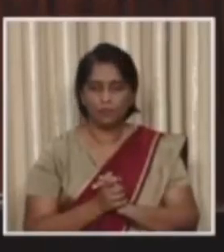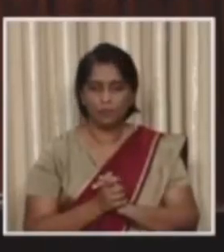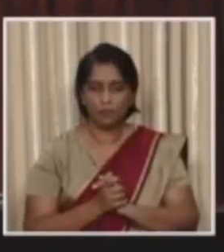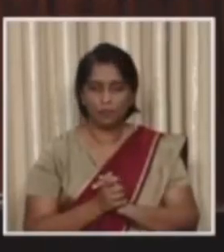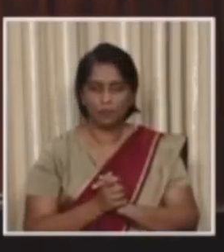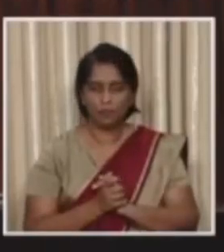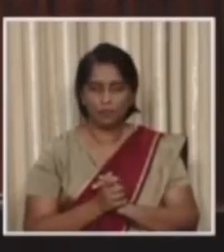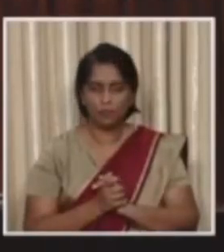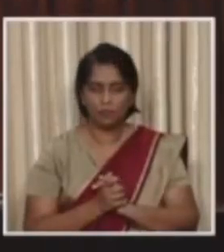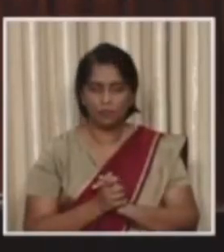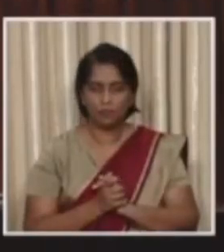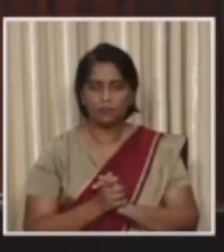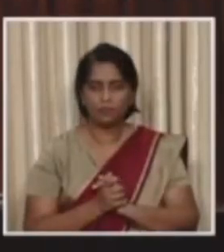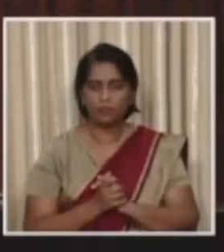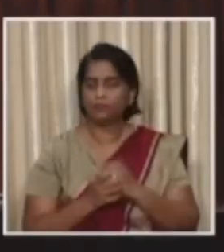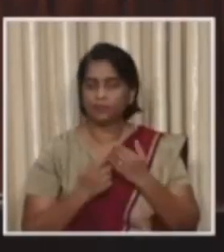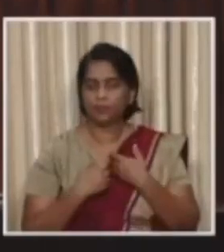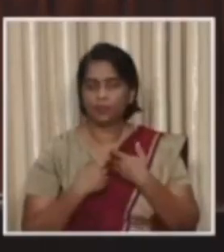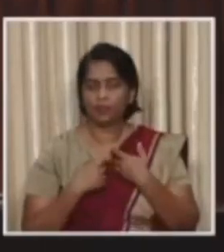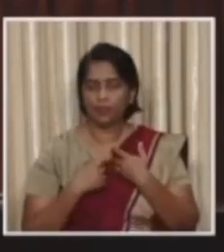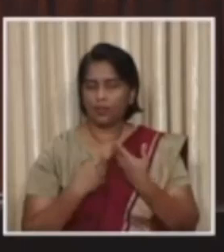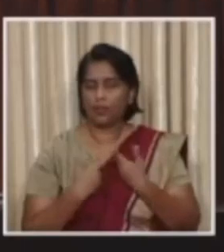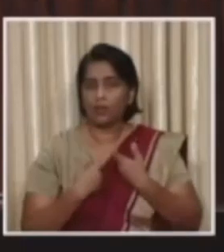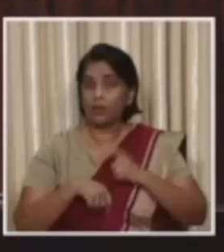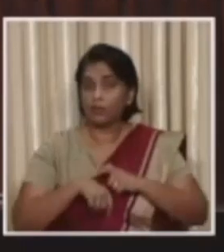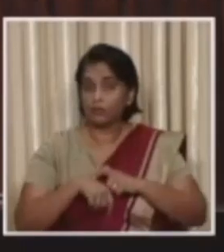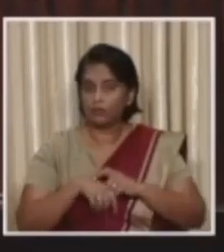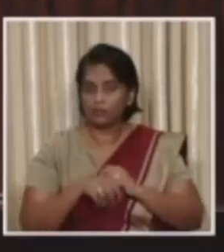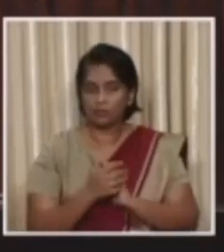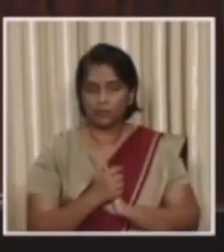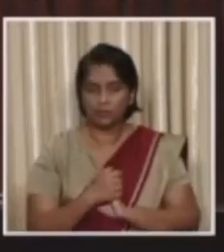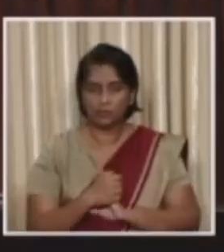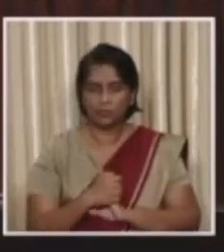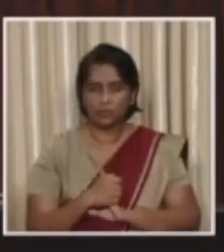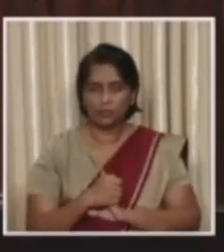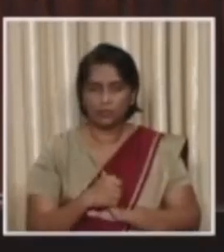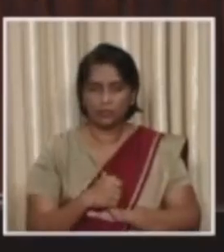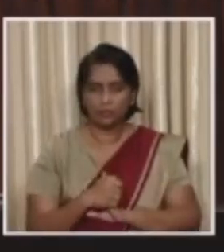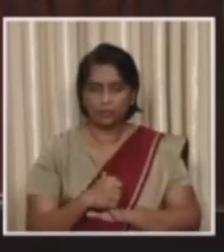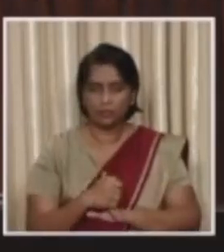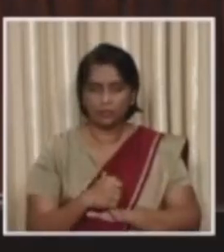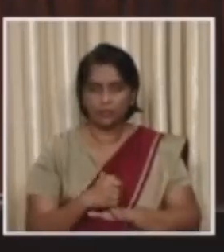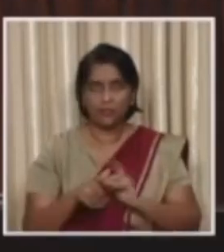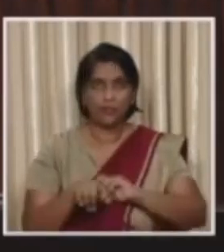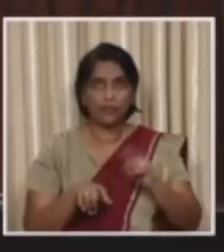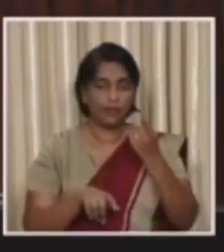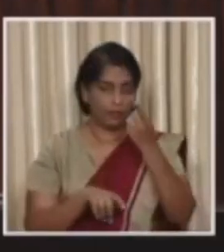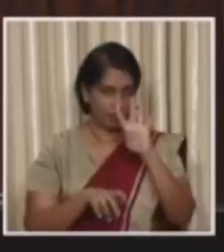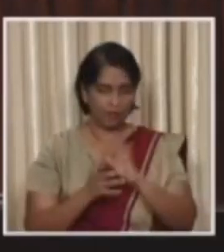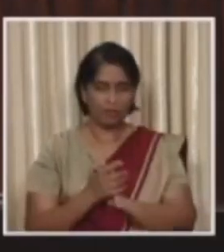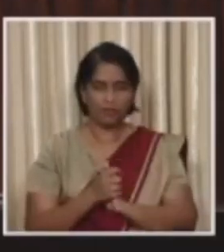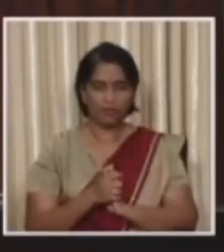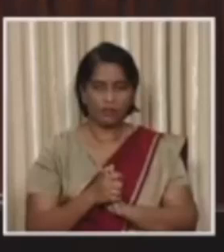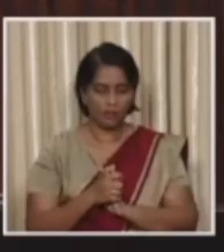I have, Honorable Chair? About 40 minutes. Thank you. 1-4. Thank you. It is a